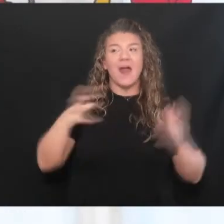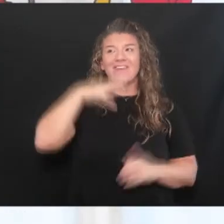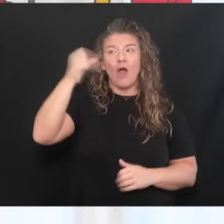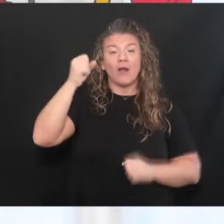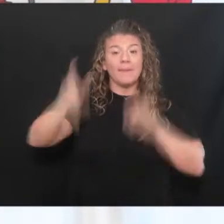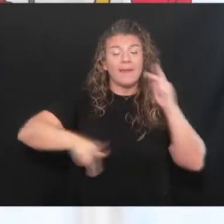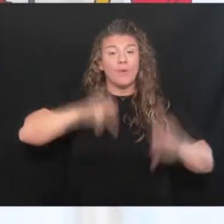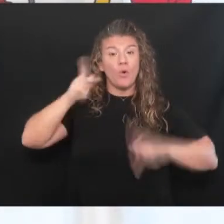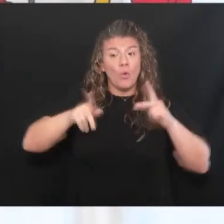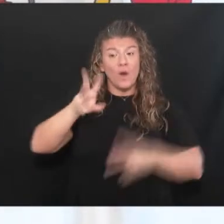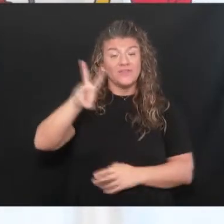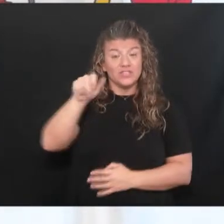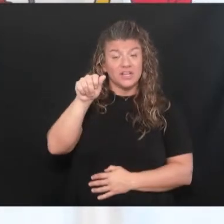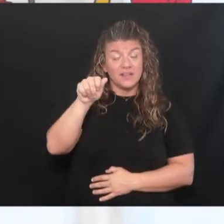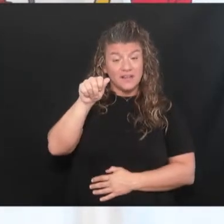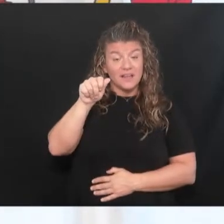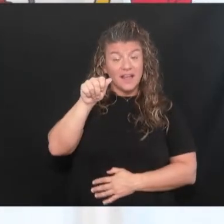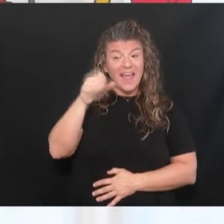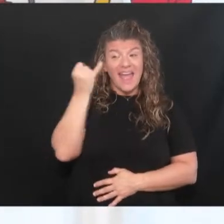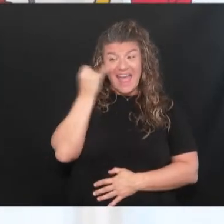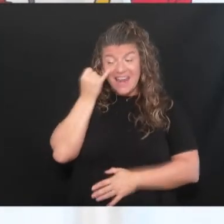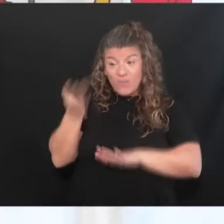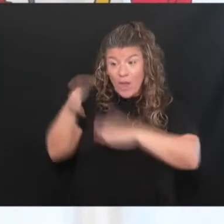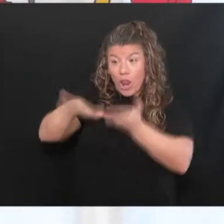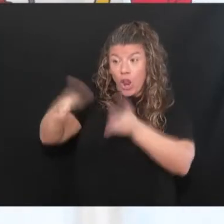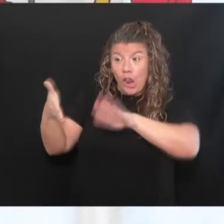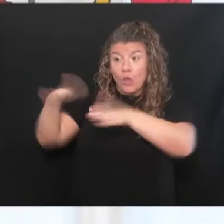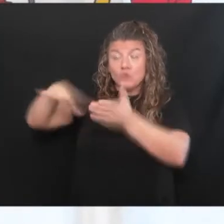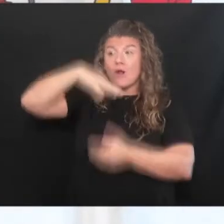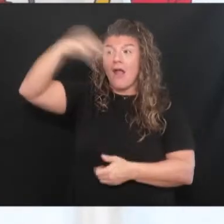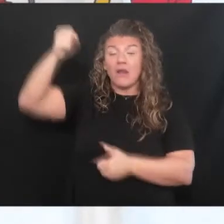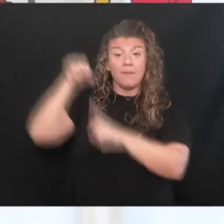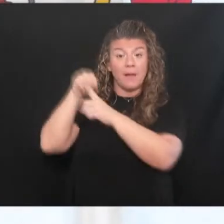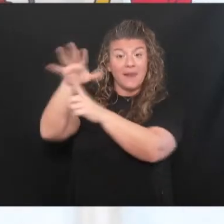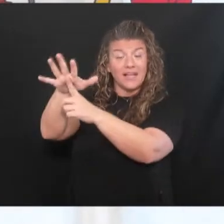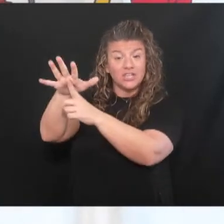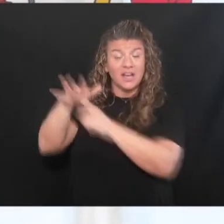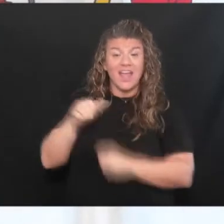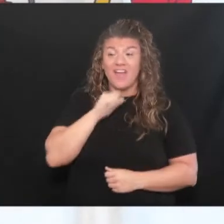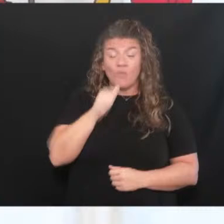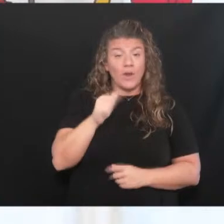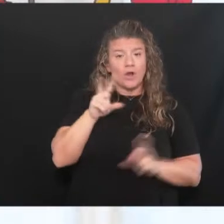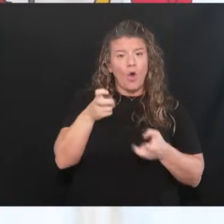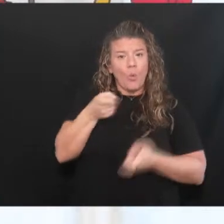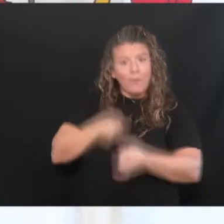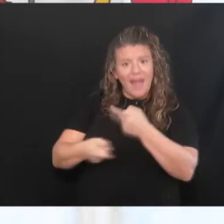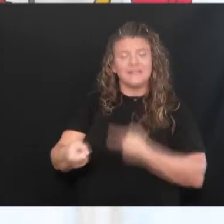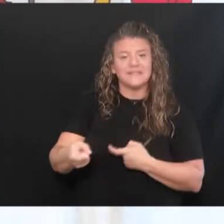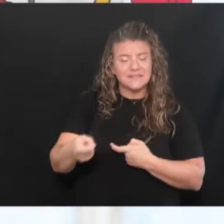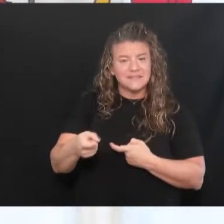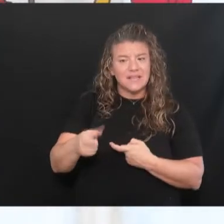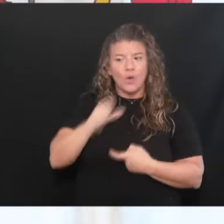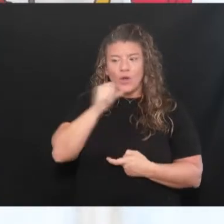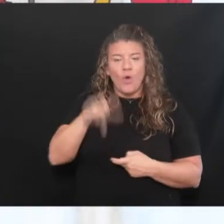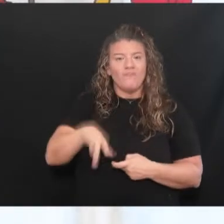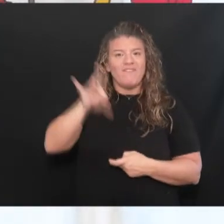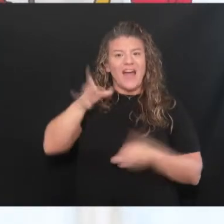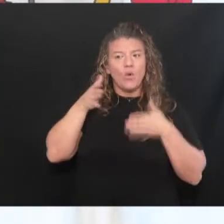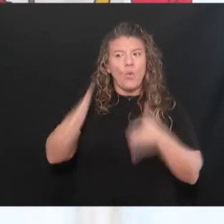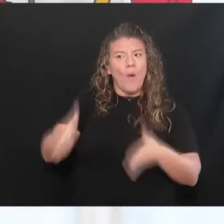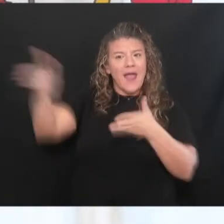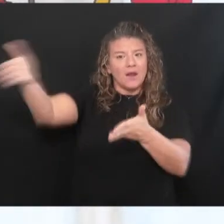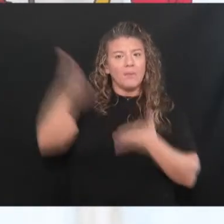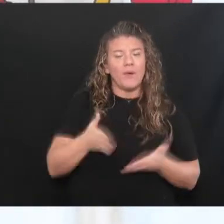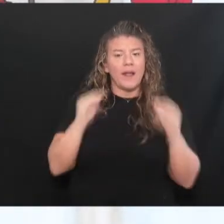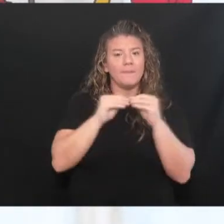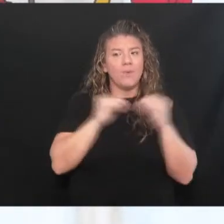people in West Virginia, and as we lose our elderly people, if we don't replace and we don't absolutely find a way to